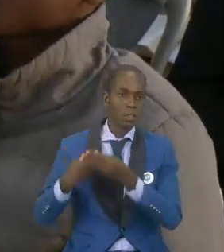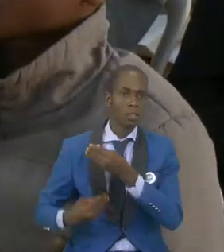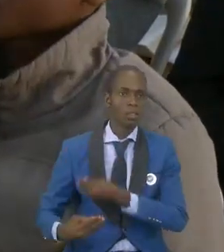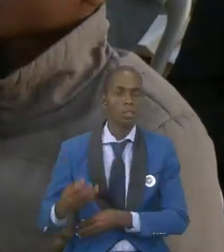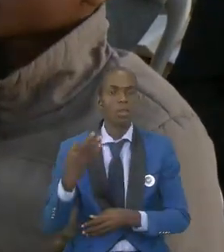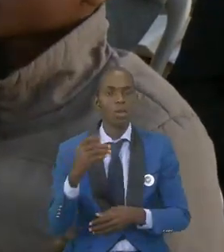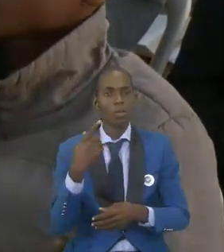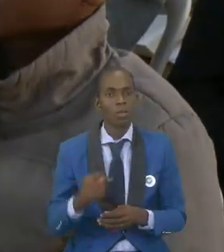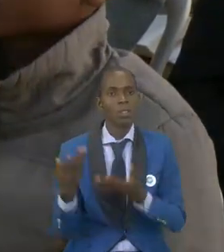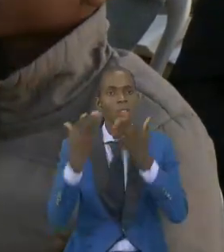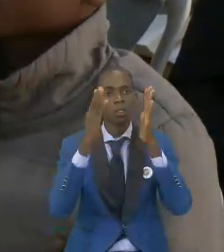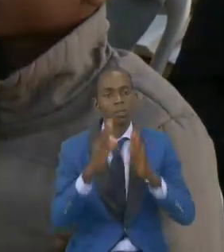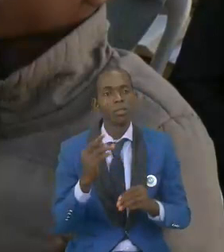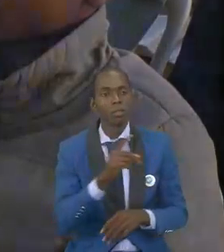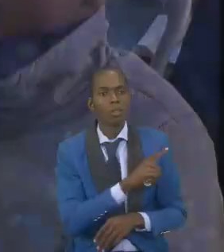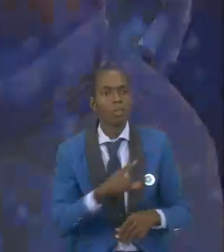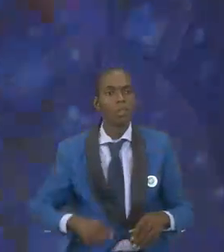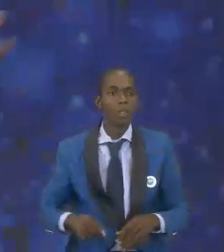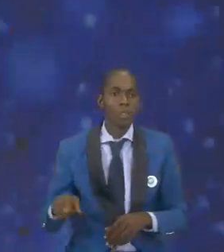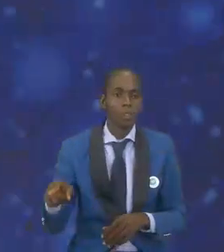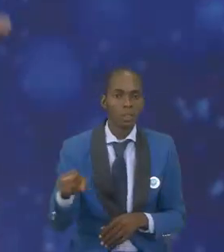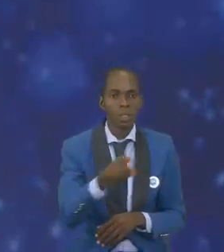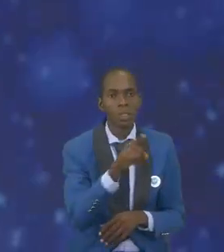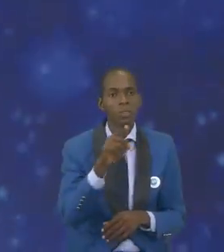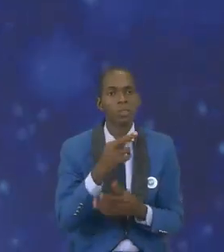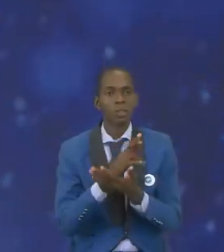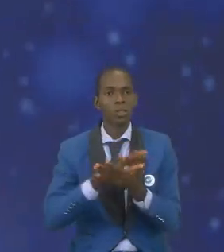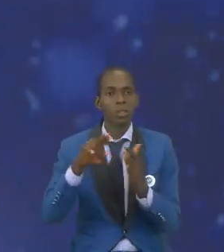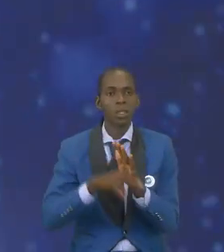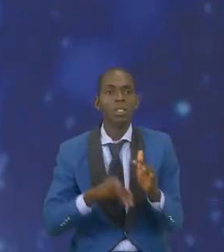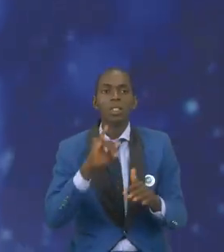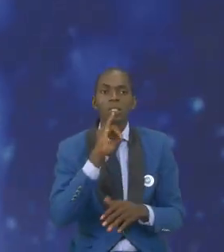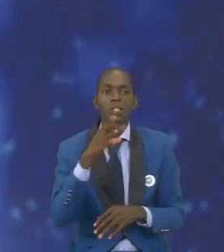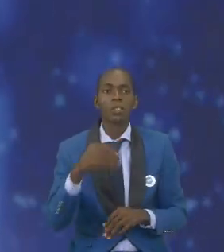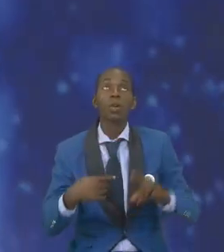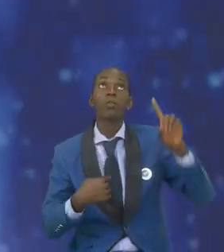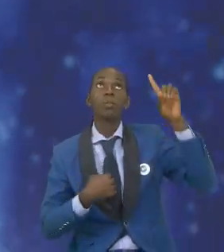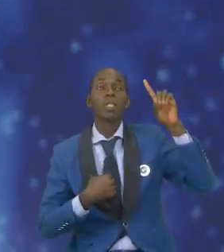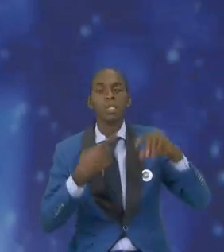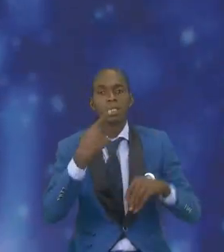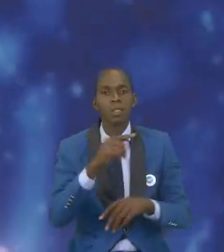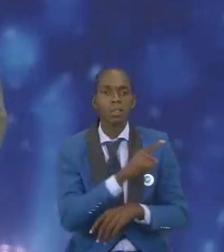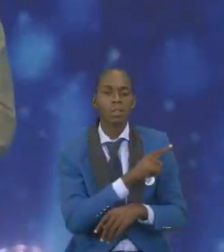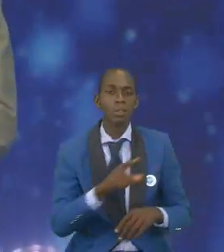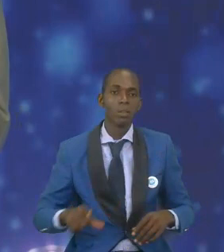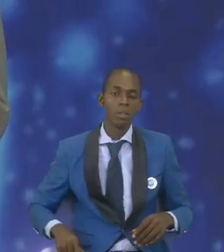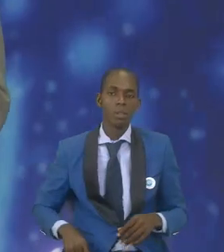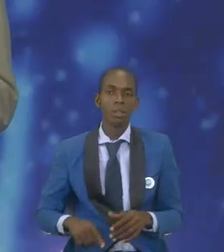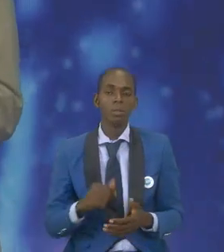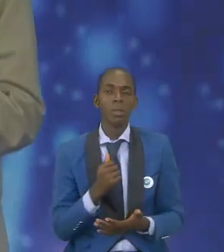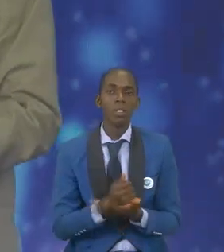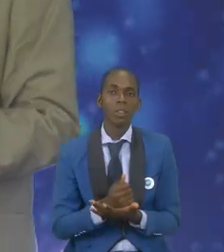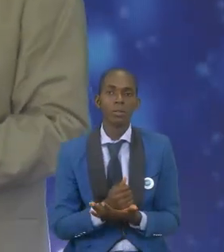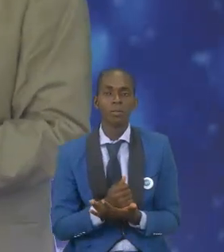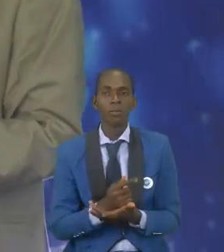heritage of the servants of the Lord, and their righteousness is of me, says the Lord.